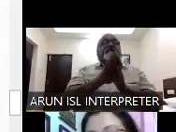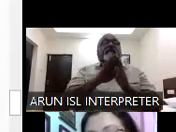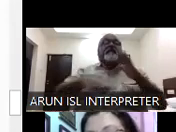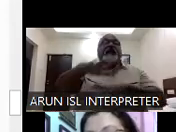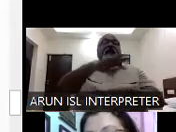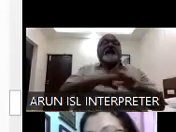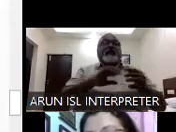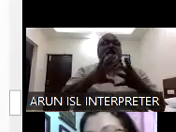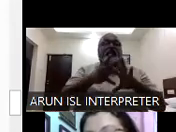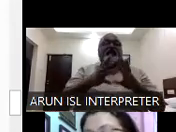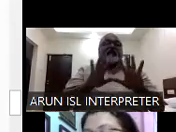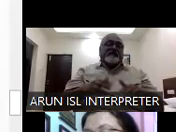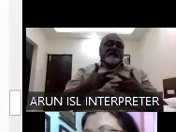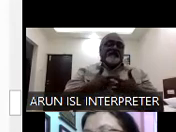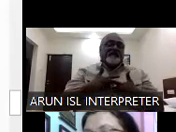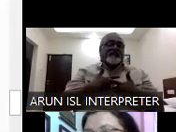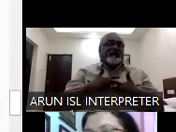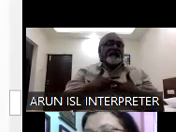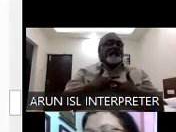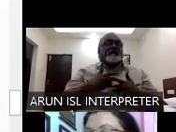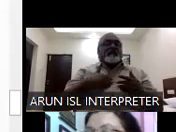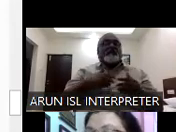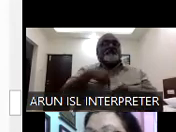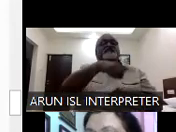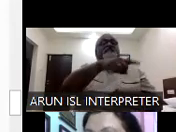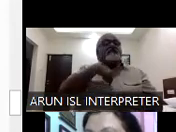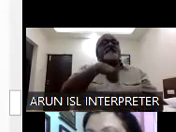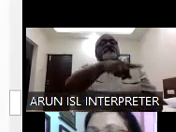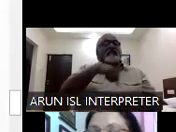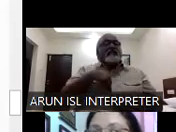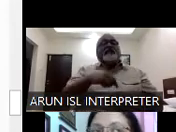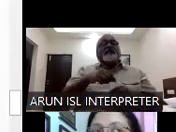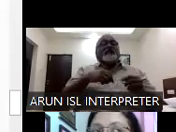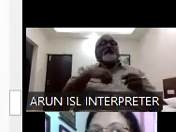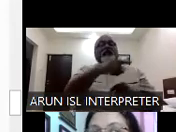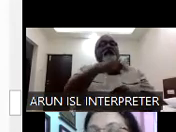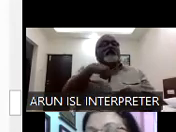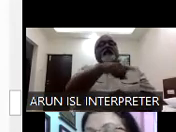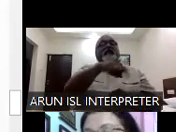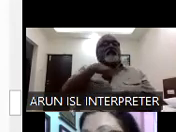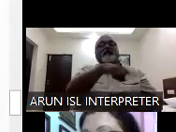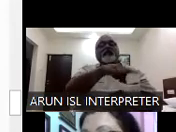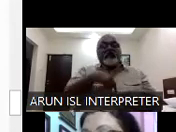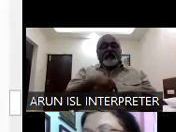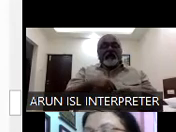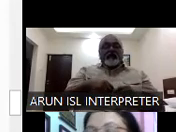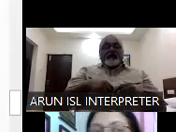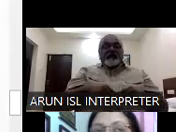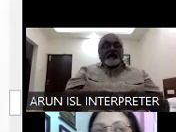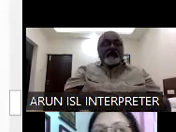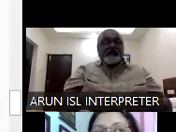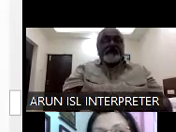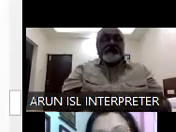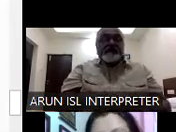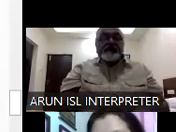day. So when we were going there, and we practiced convergence, what we did is we called all the meeting of all the government